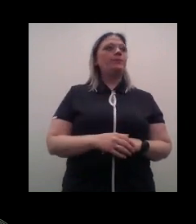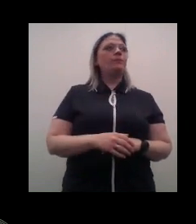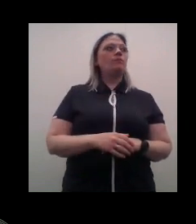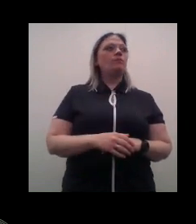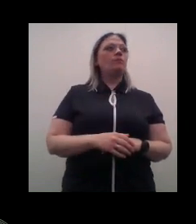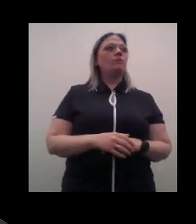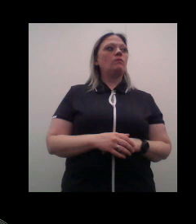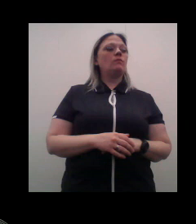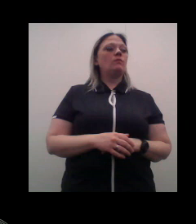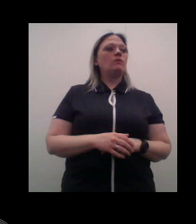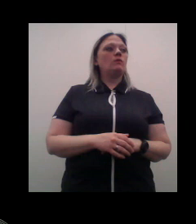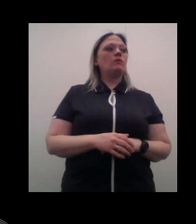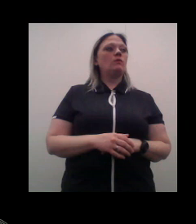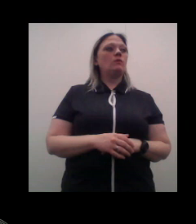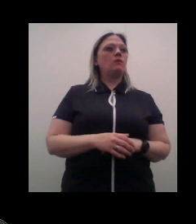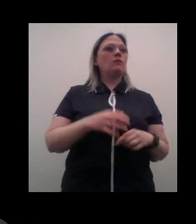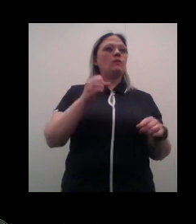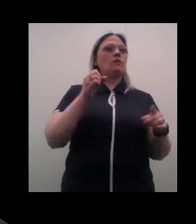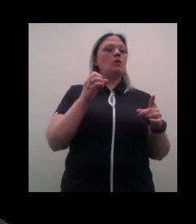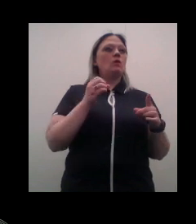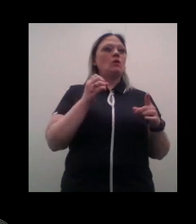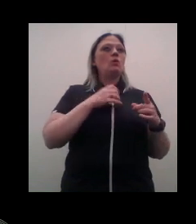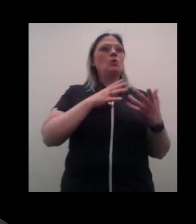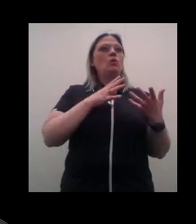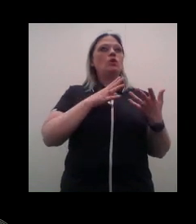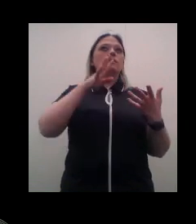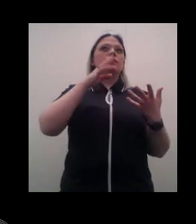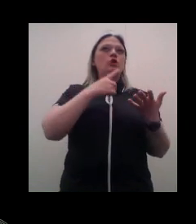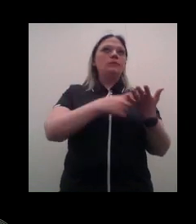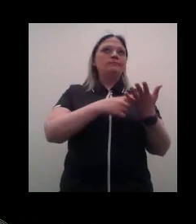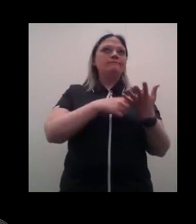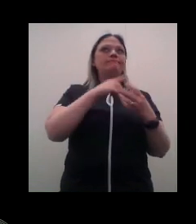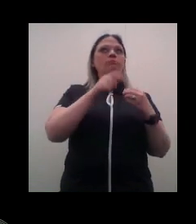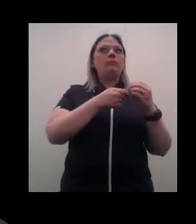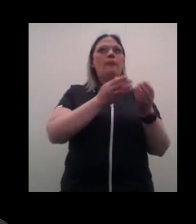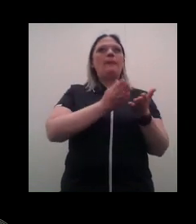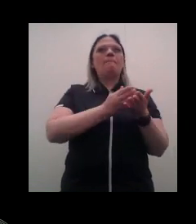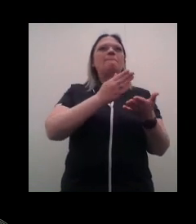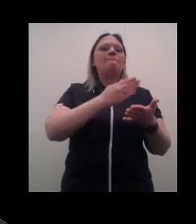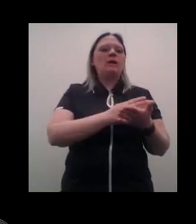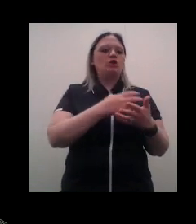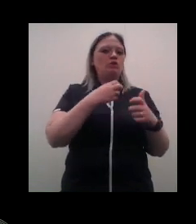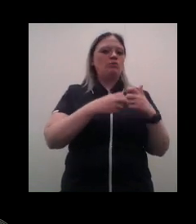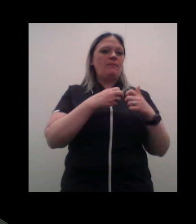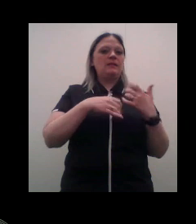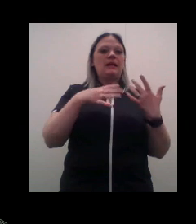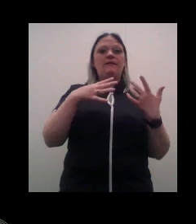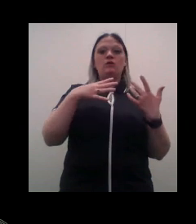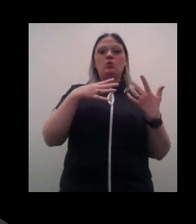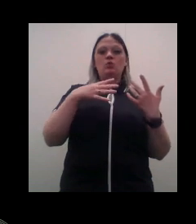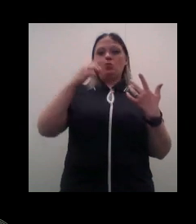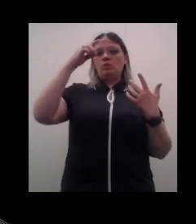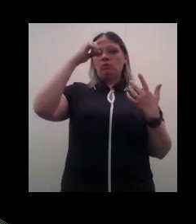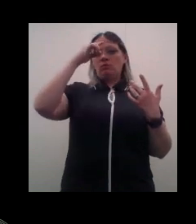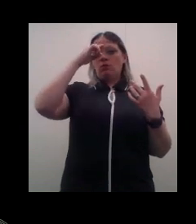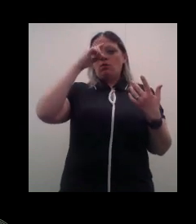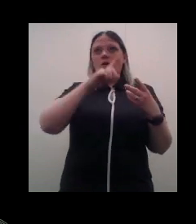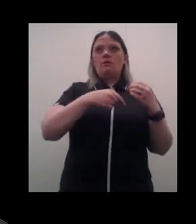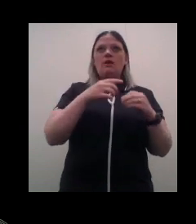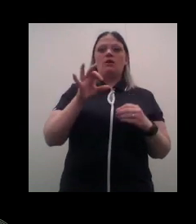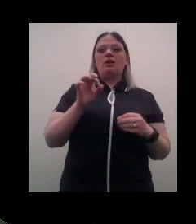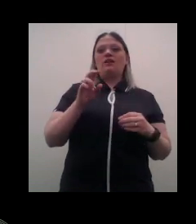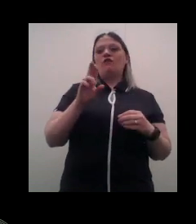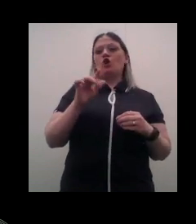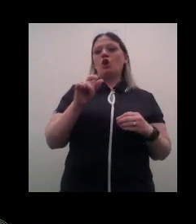light of the shortfall that Erie County is expecting with its budget, have you given any further thought about the need for furloughs or any